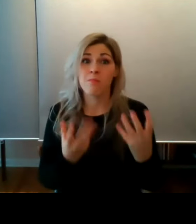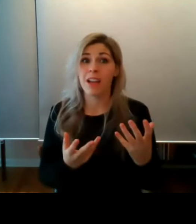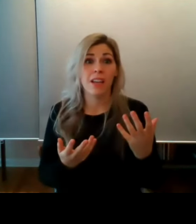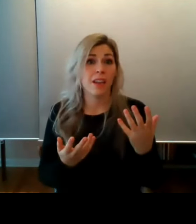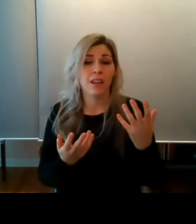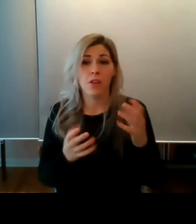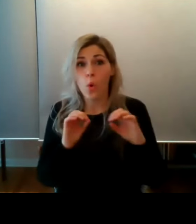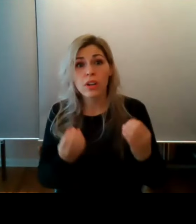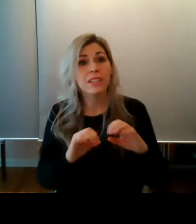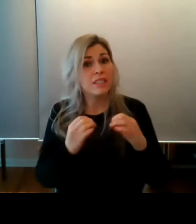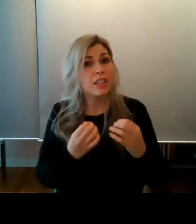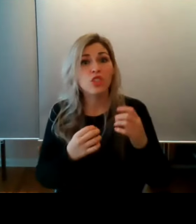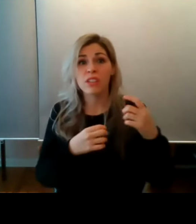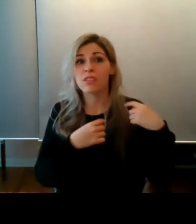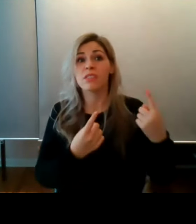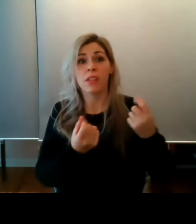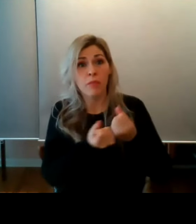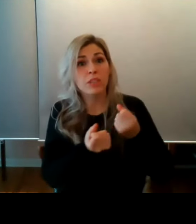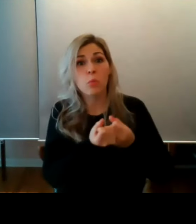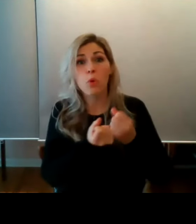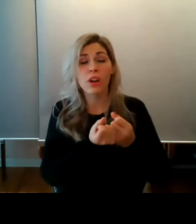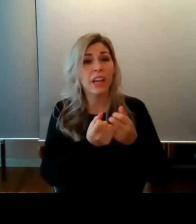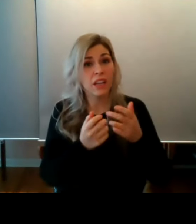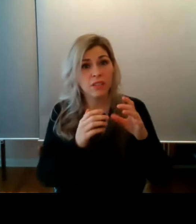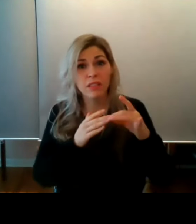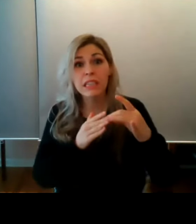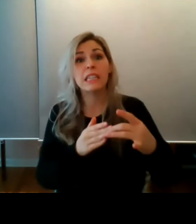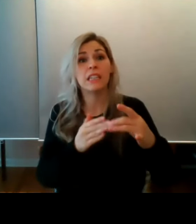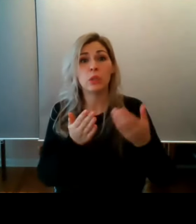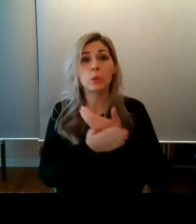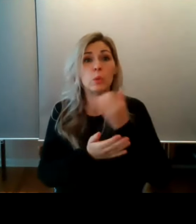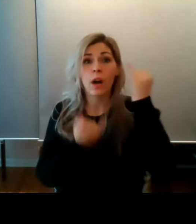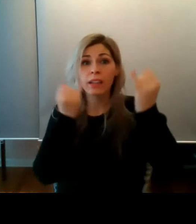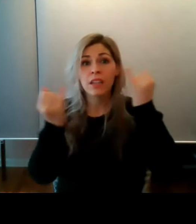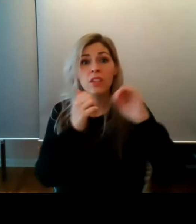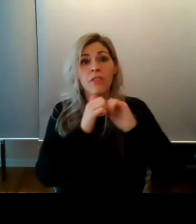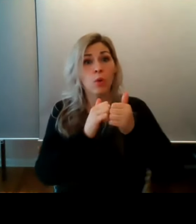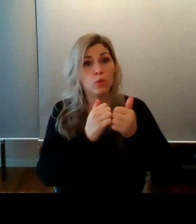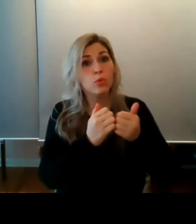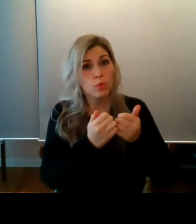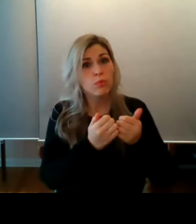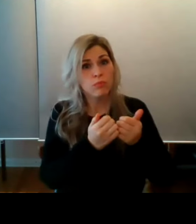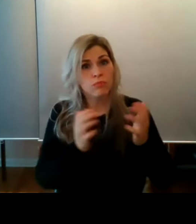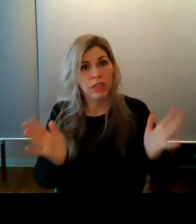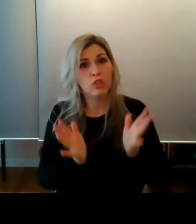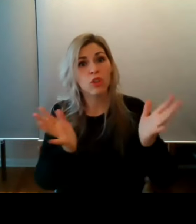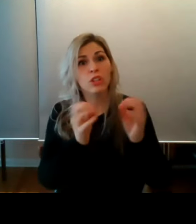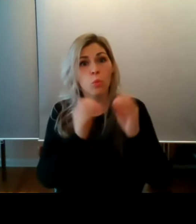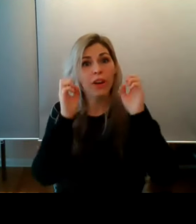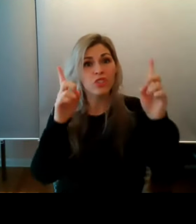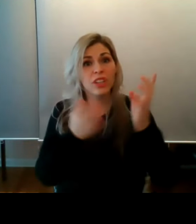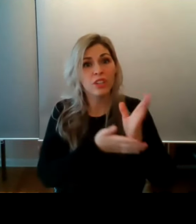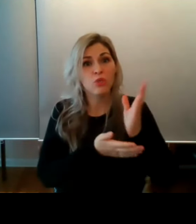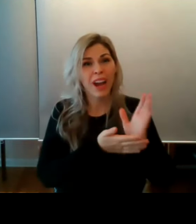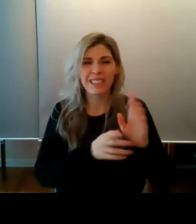tremendous and very important pioneer initiatives on promoting inclusive education. However, we still hear voices